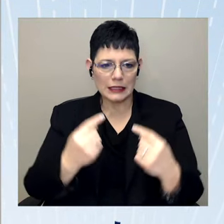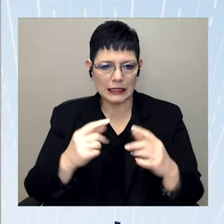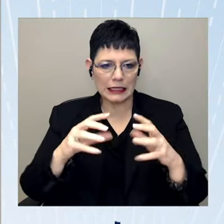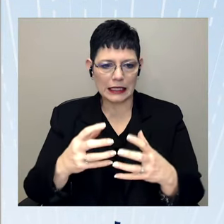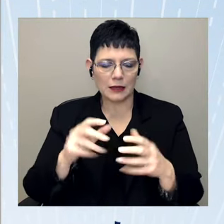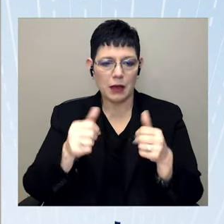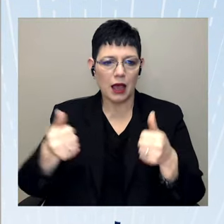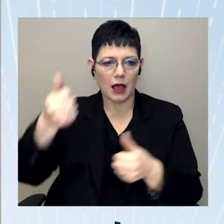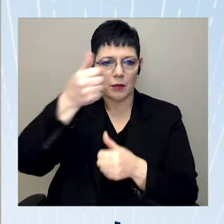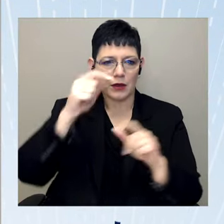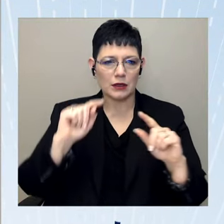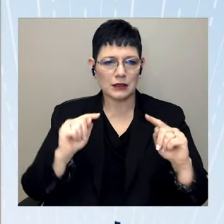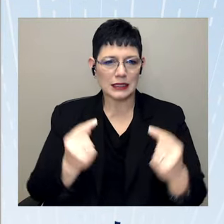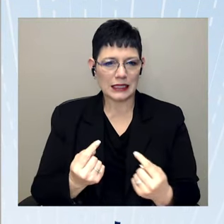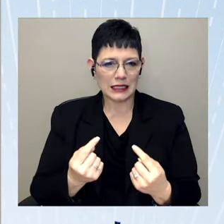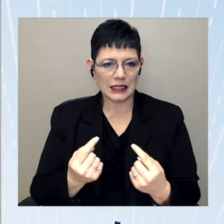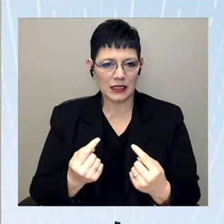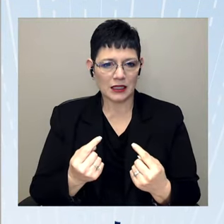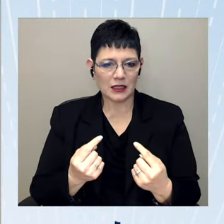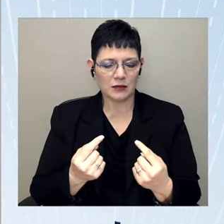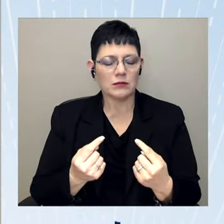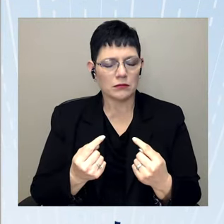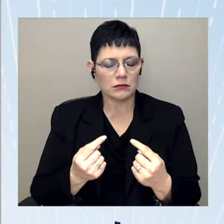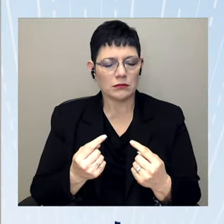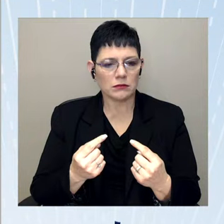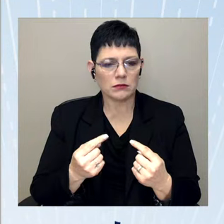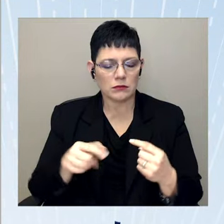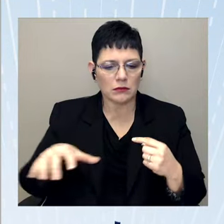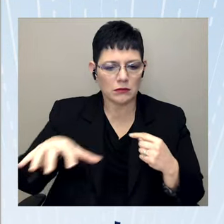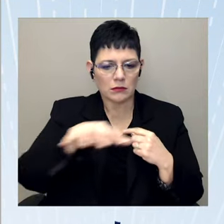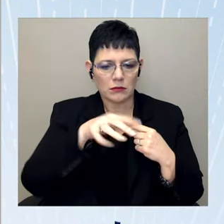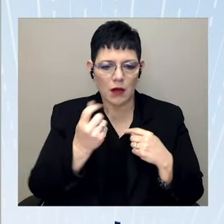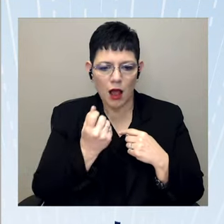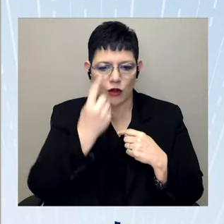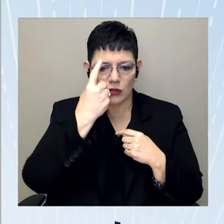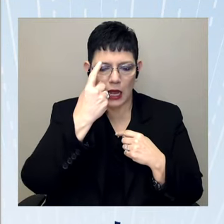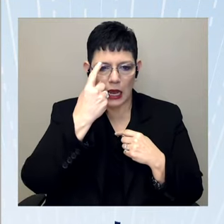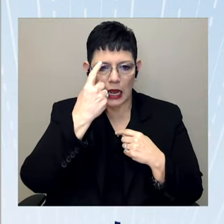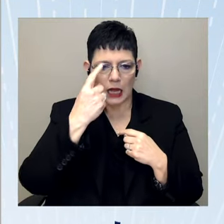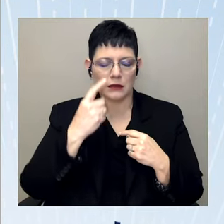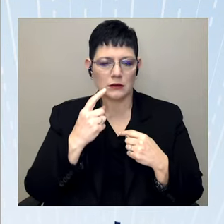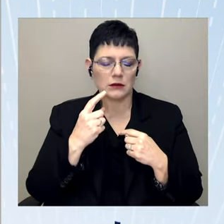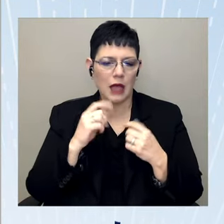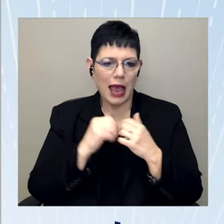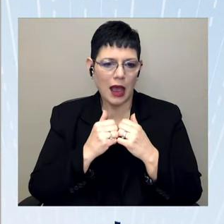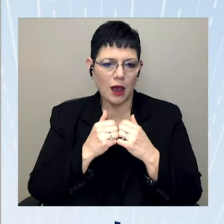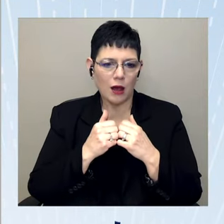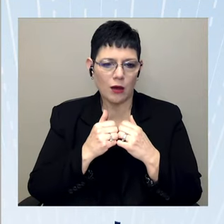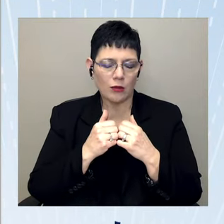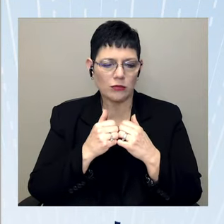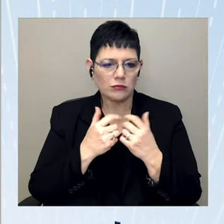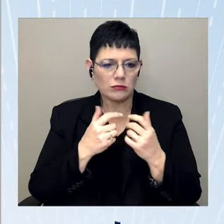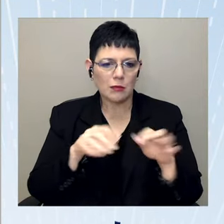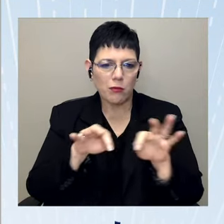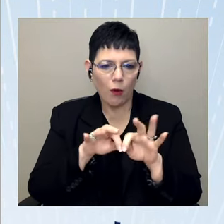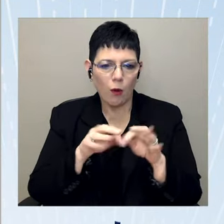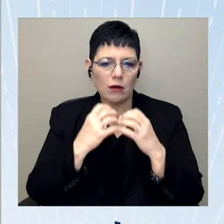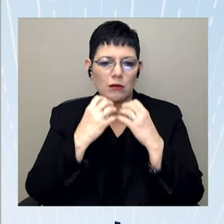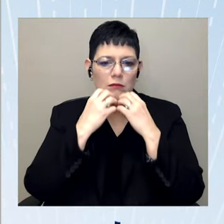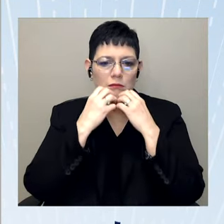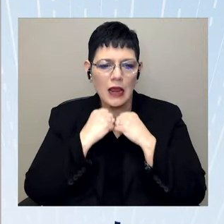team that understands what it means to care for a loved one. Nothing more precious. It is priceless.